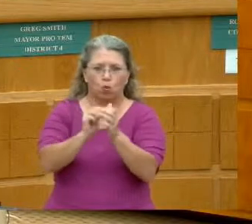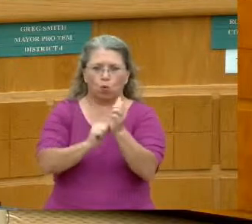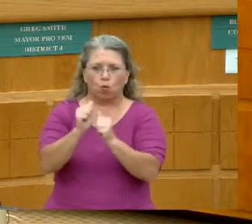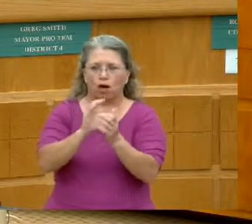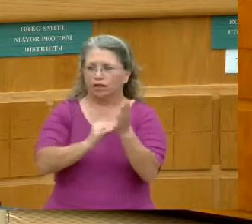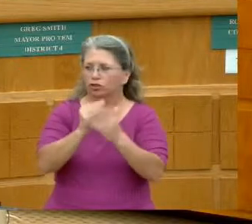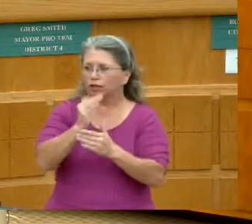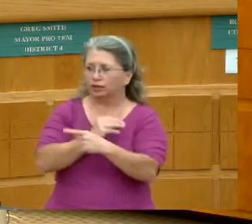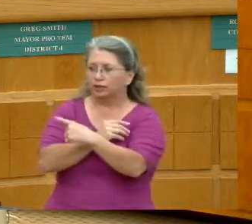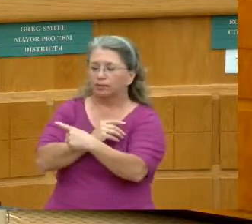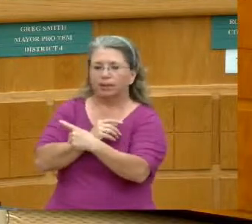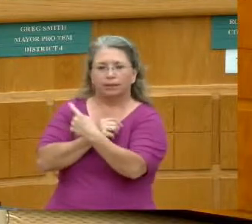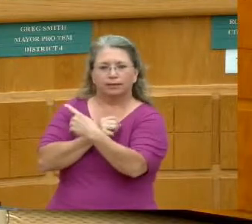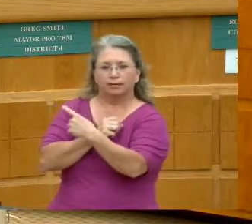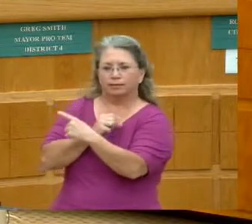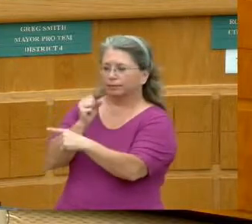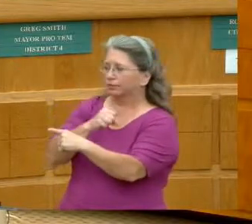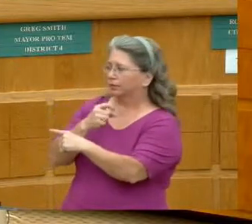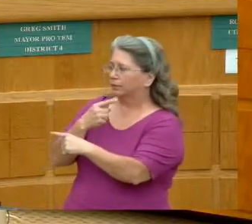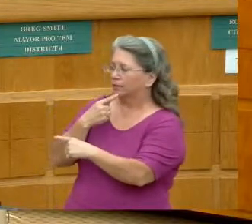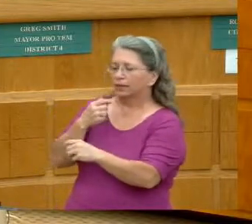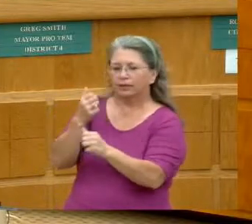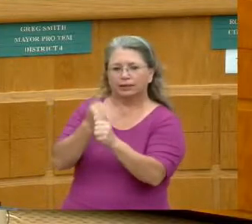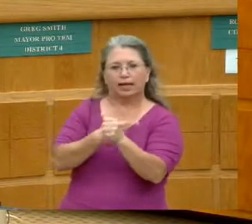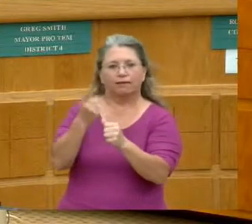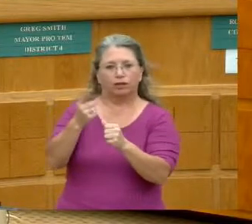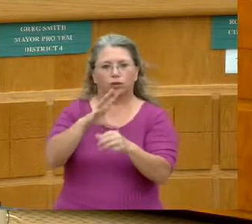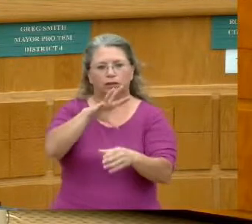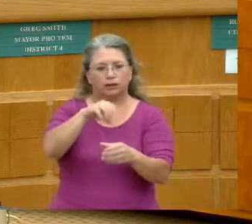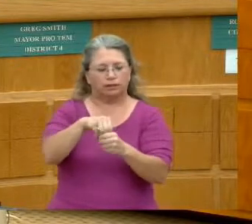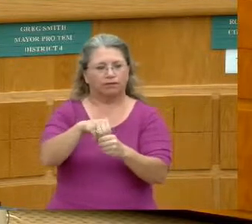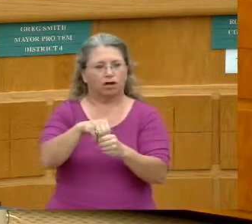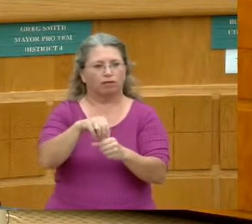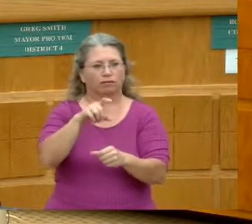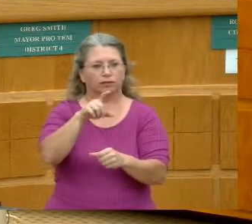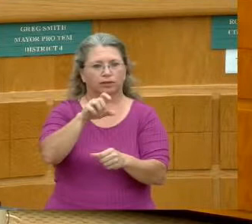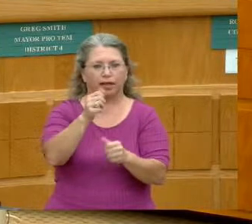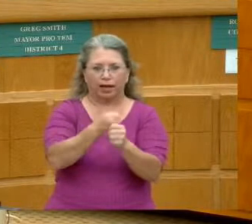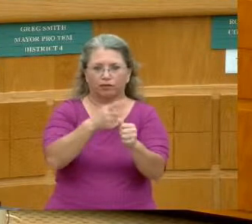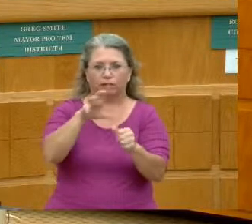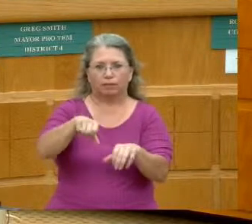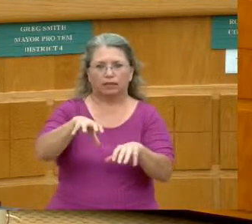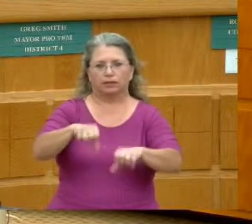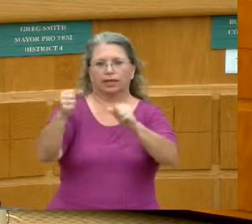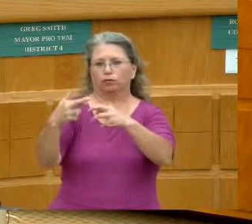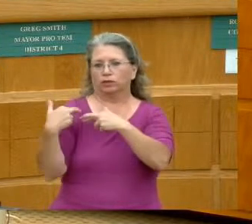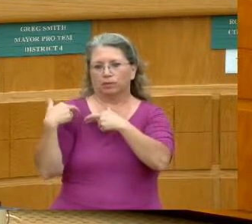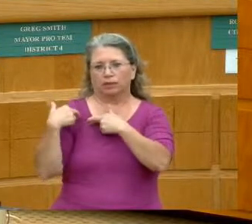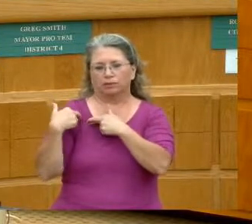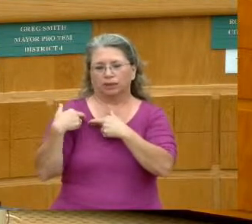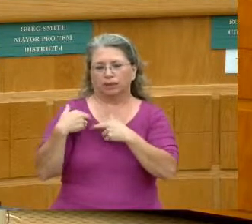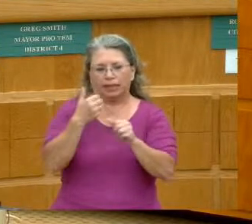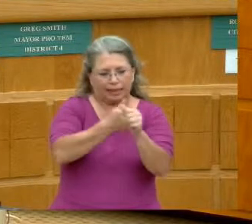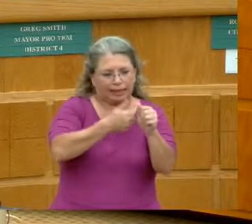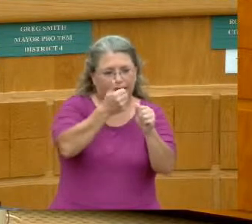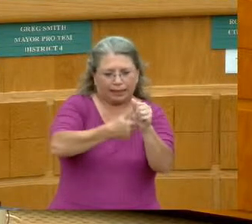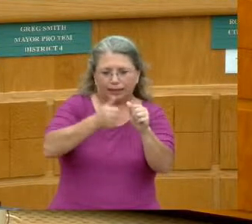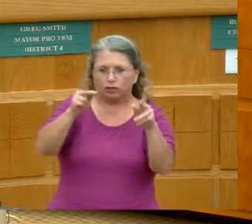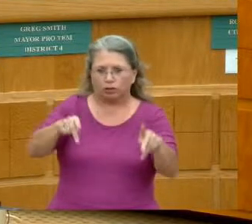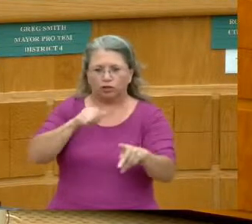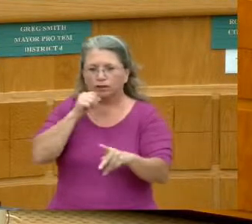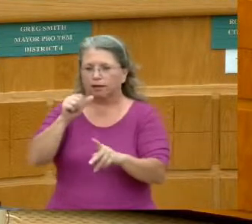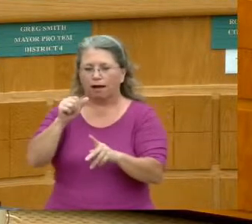Everybody has a role to play. It's not just up to the government. It's not just up to us. It's up to everybody to help to deal with